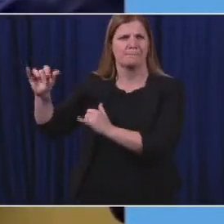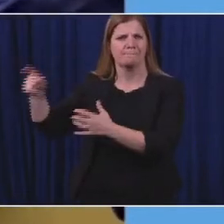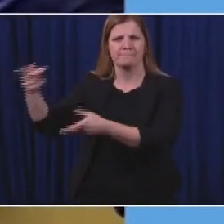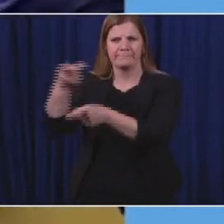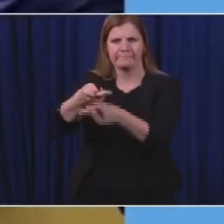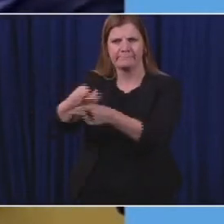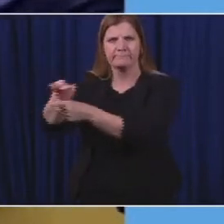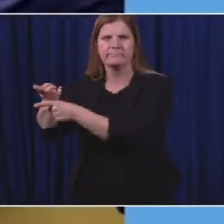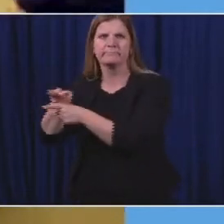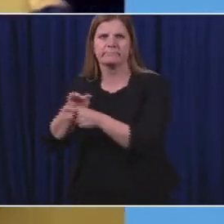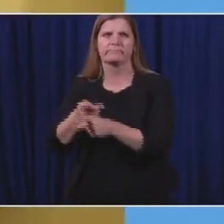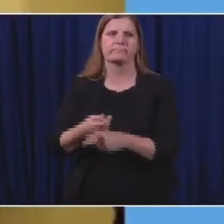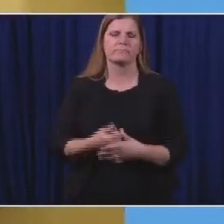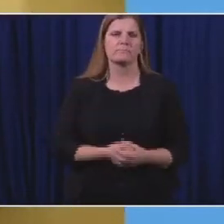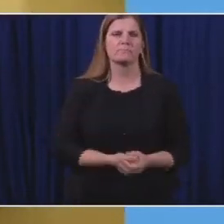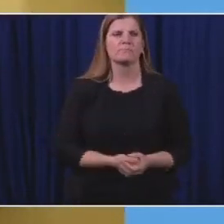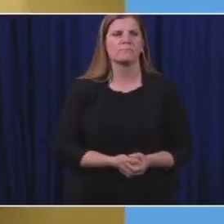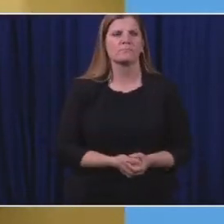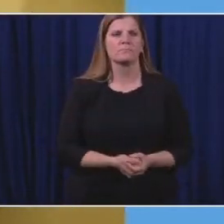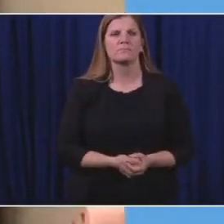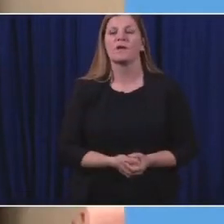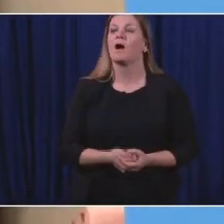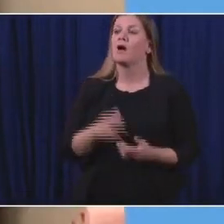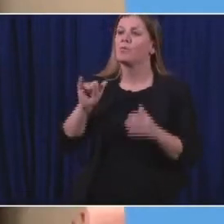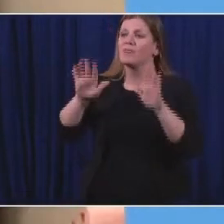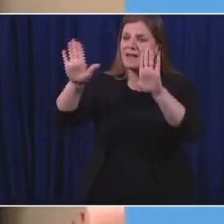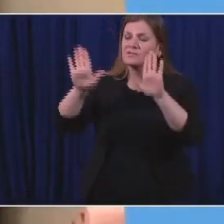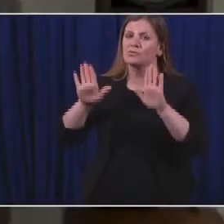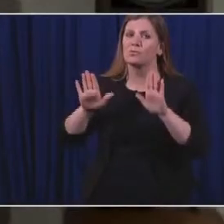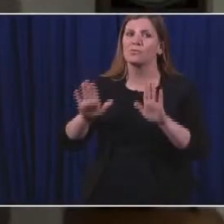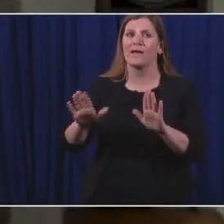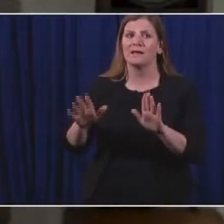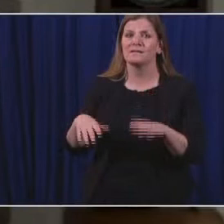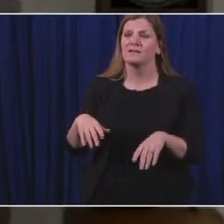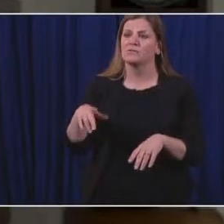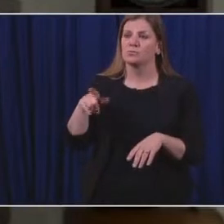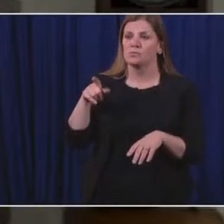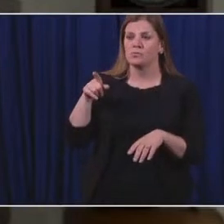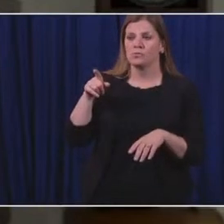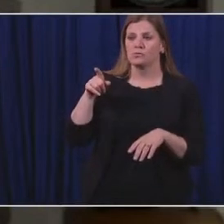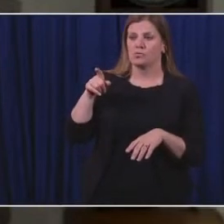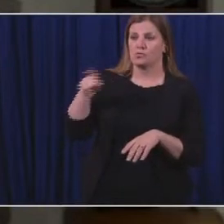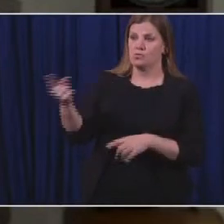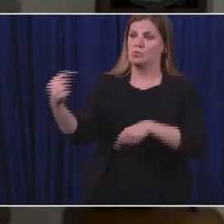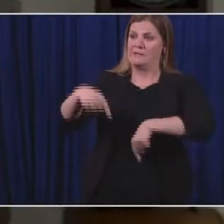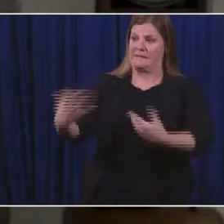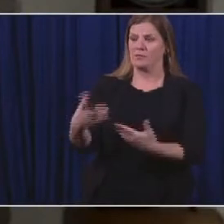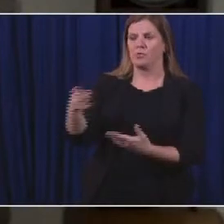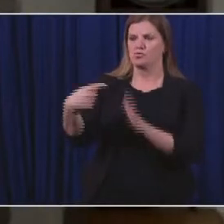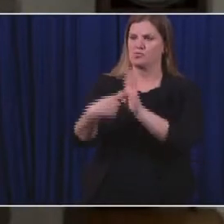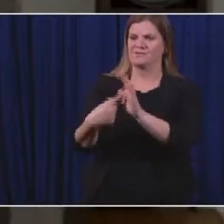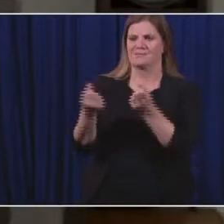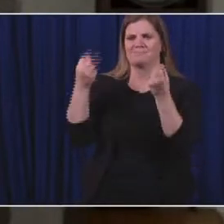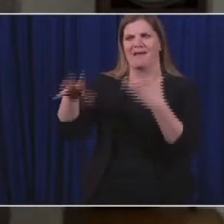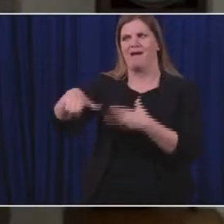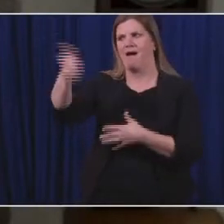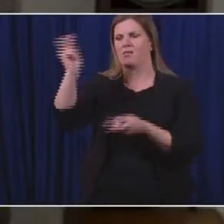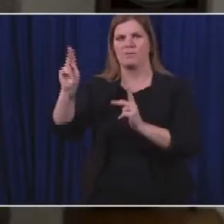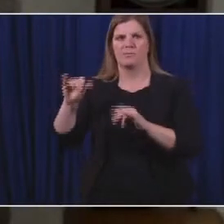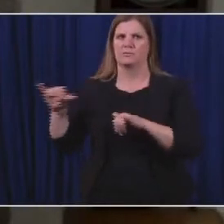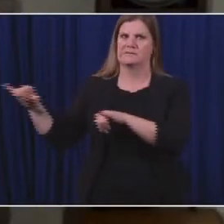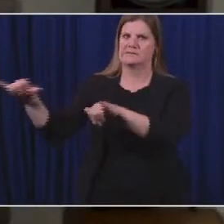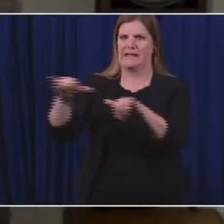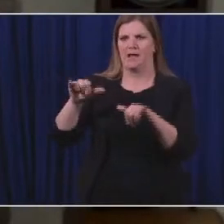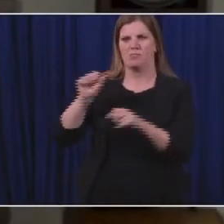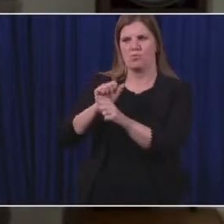and providers. Well, that's great. Well, you represent a lot of people who are doing a lot of great